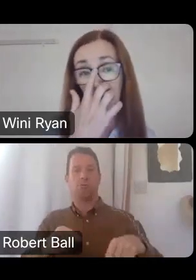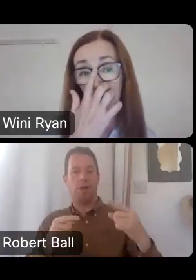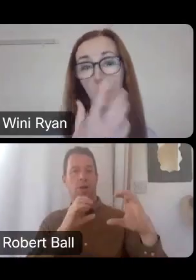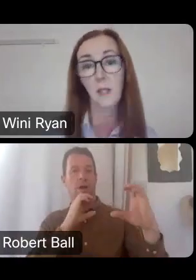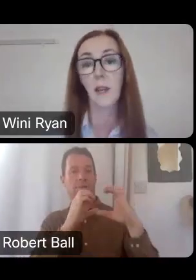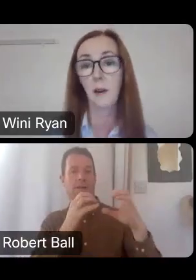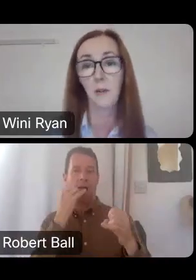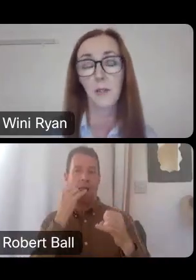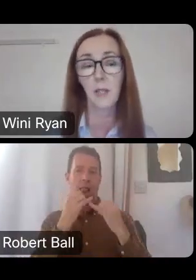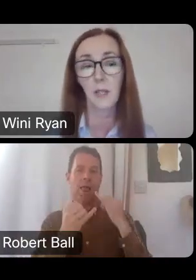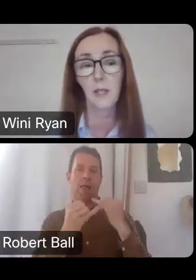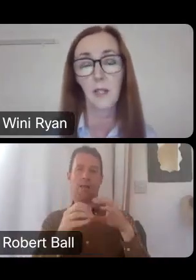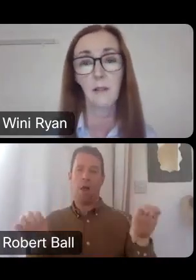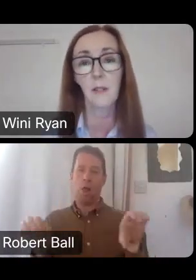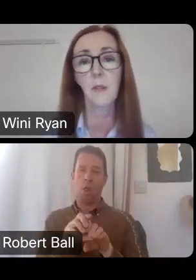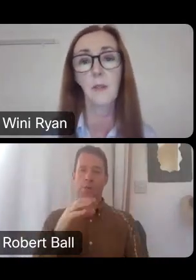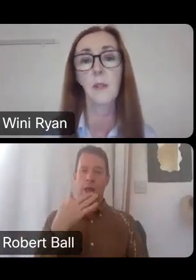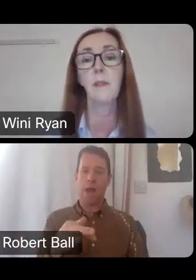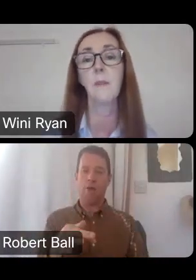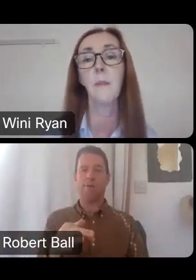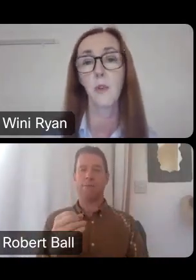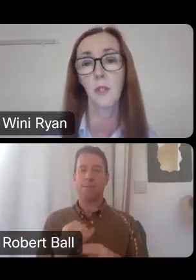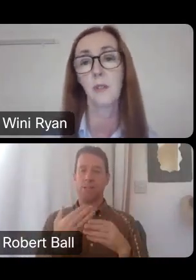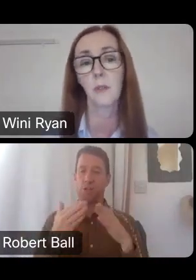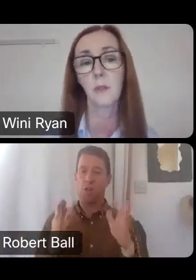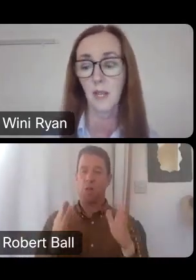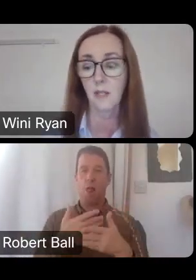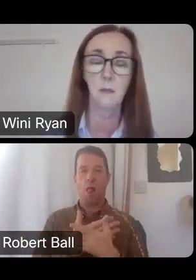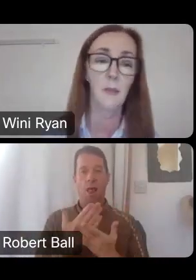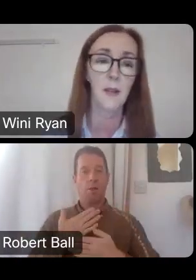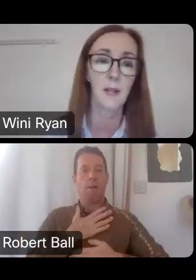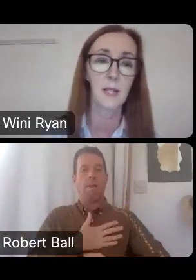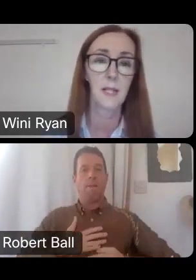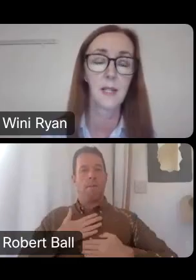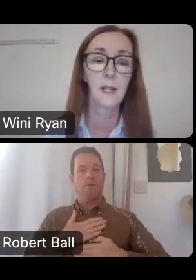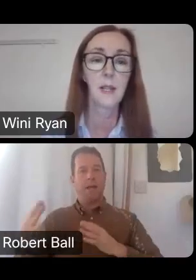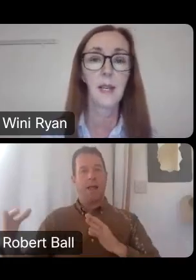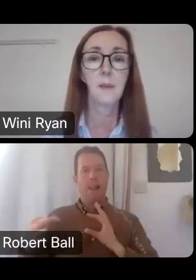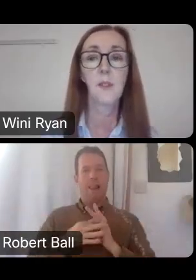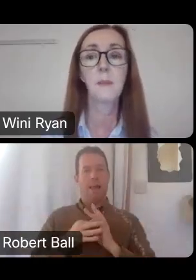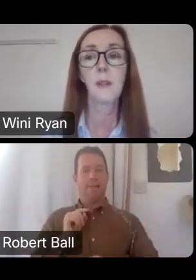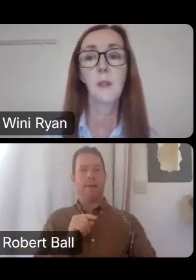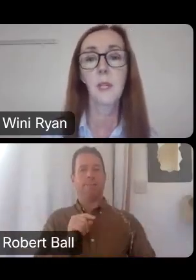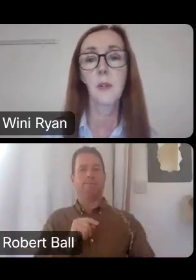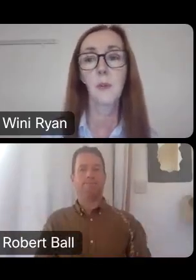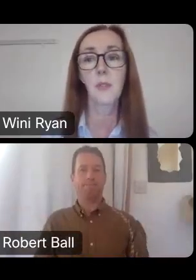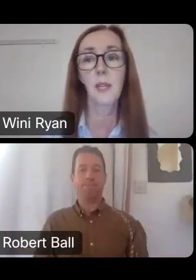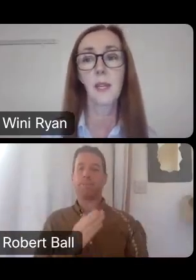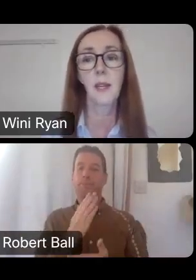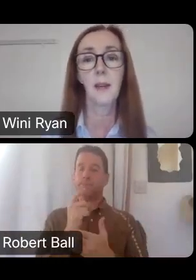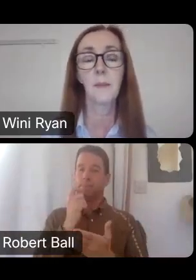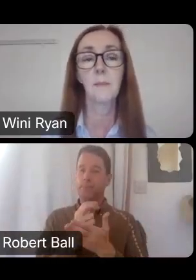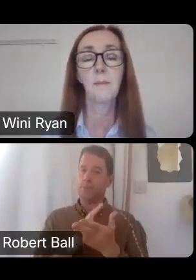like disclosing errors in general. So there's a lot of emotion associated with that. Sometimes we use